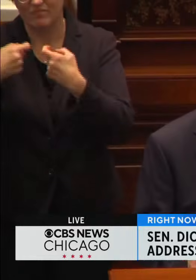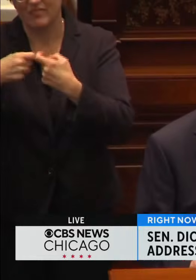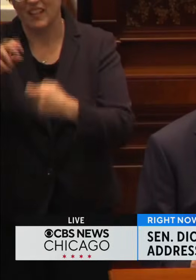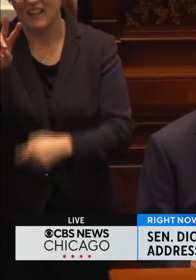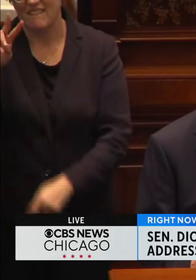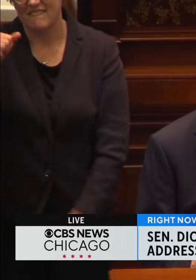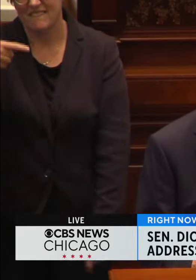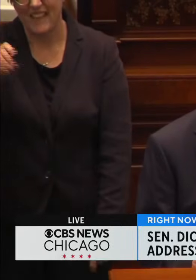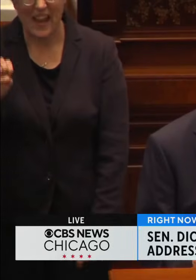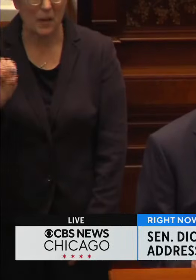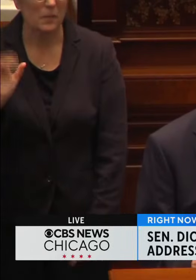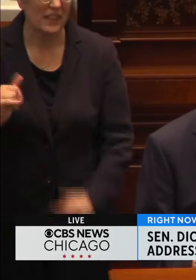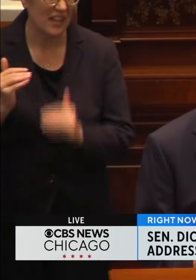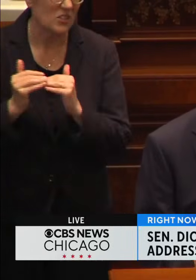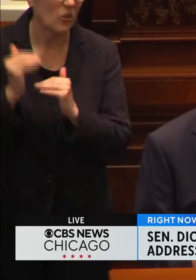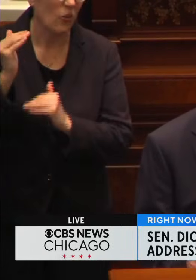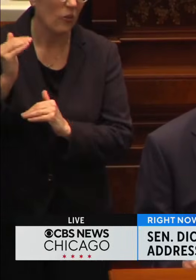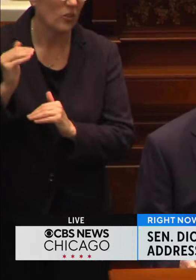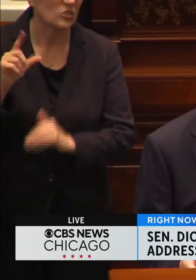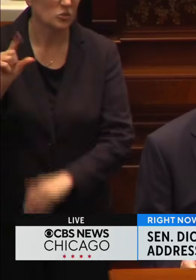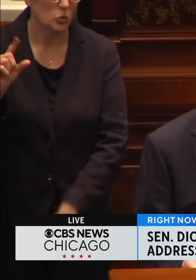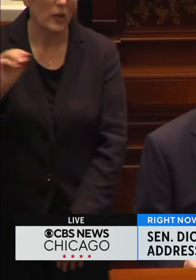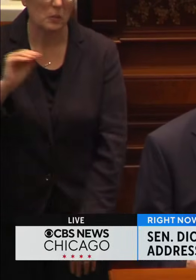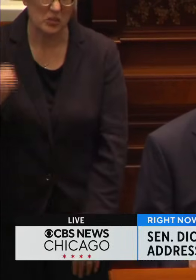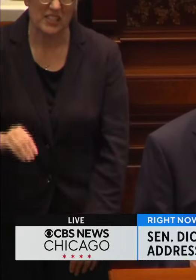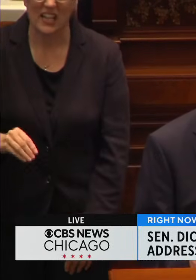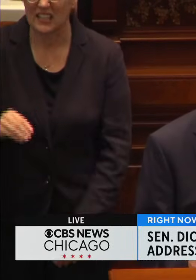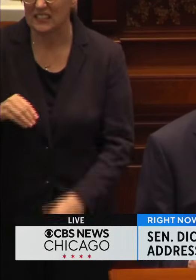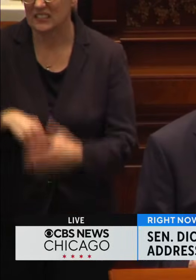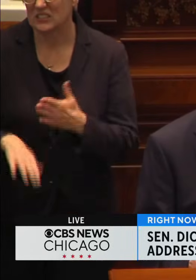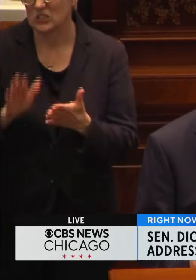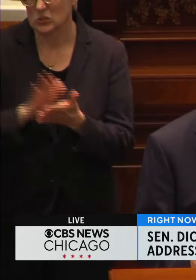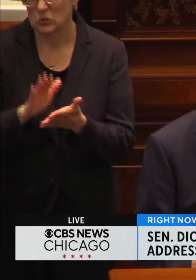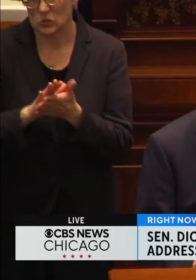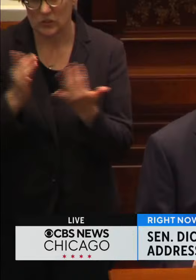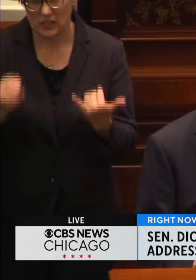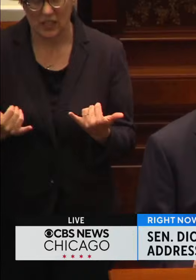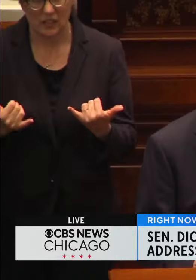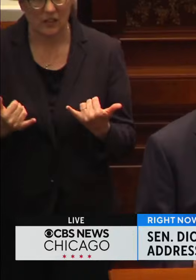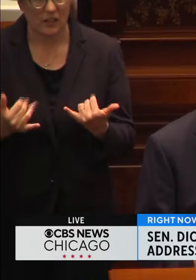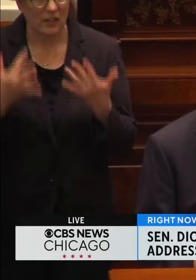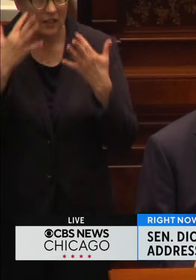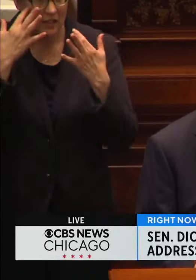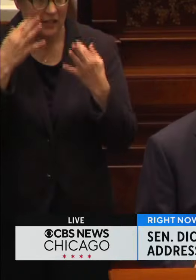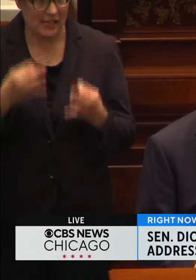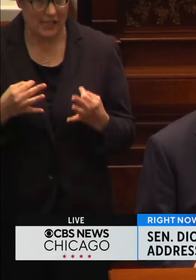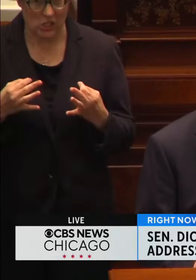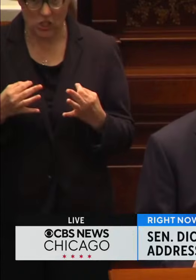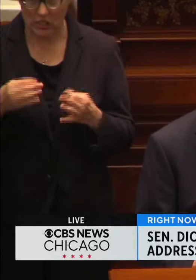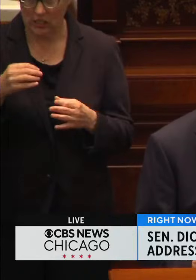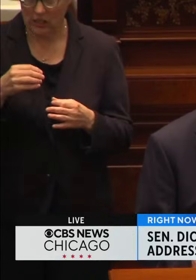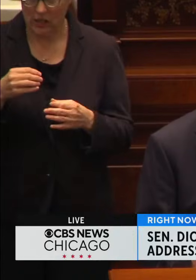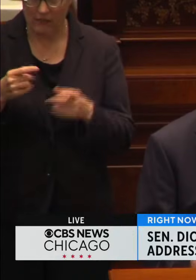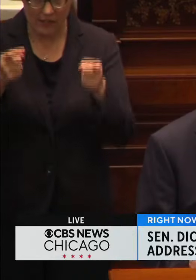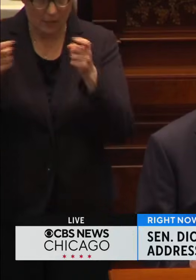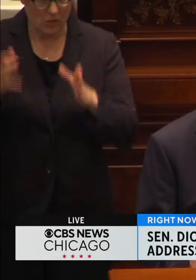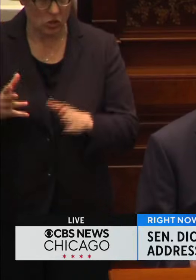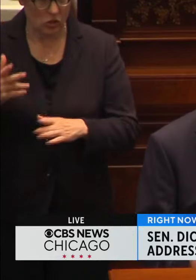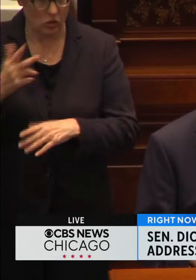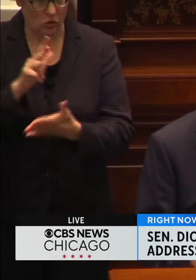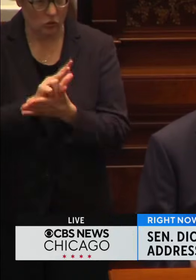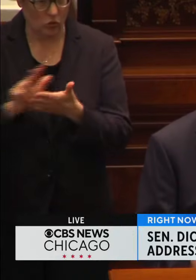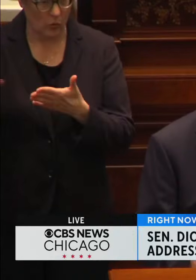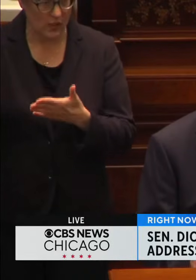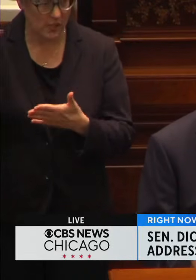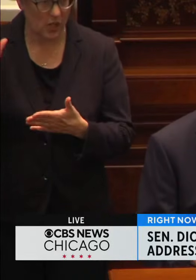over 20% now in schools across America. And the decision of the administration 3 weeks ago to increase the number